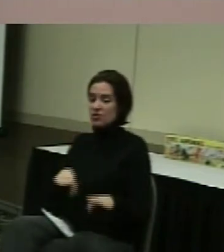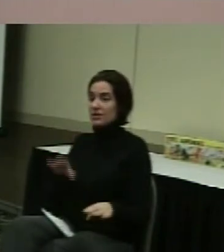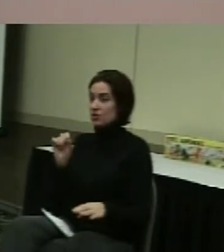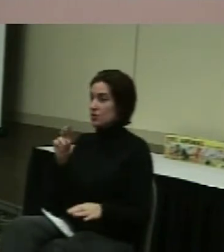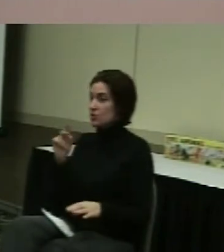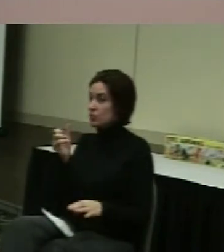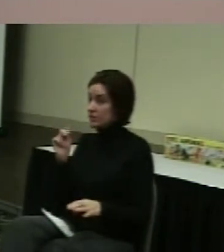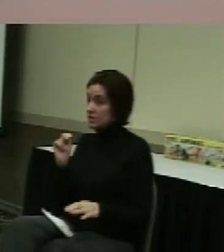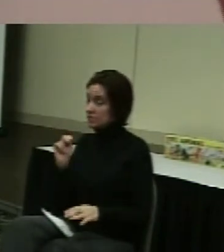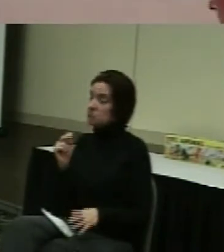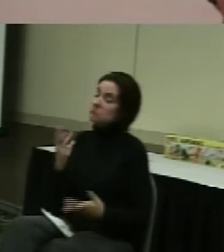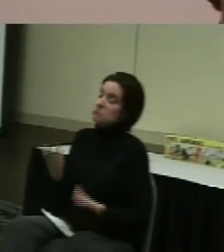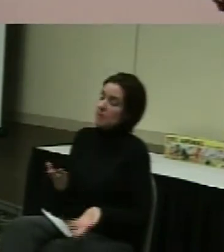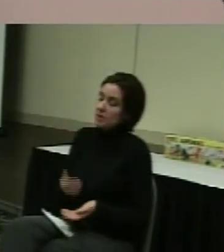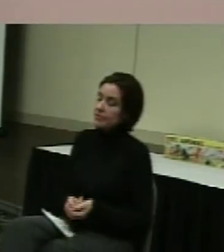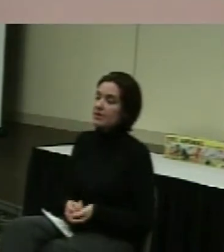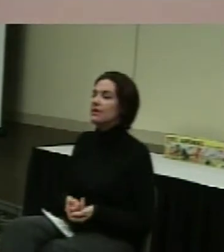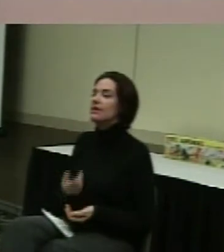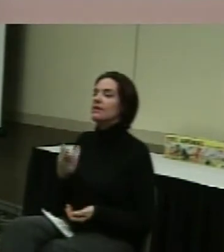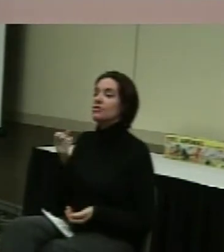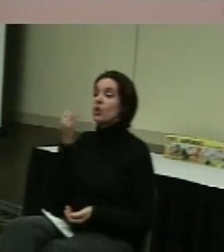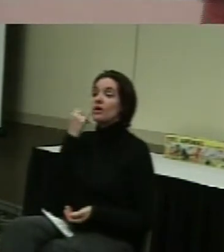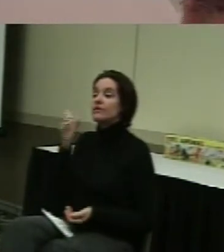right? Now, what might Susan be saying?